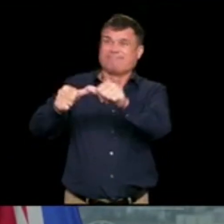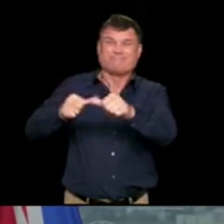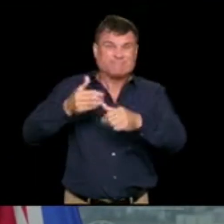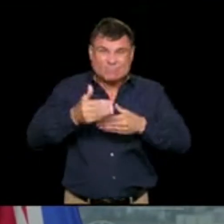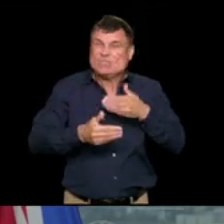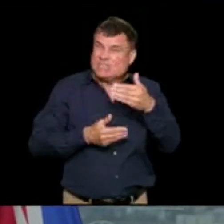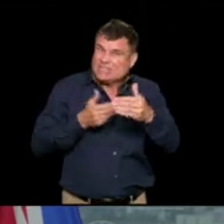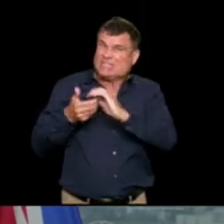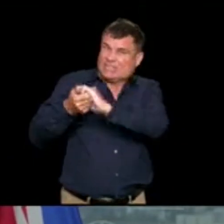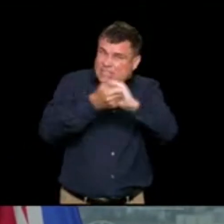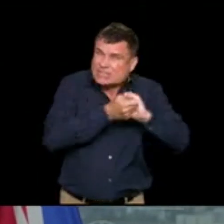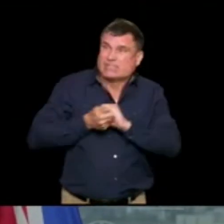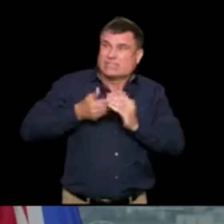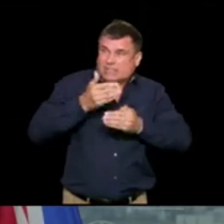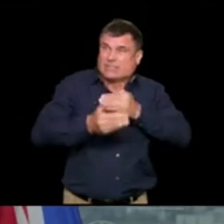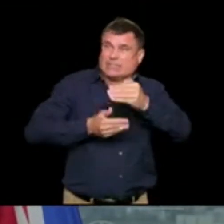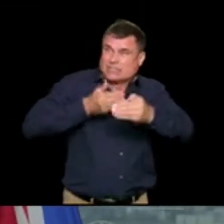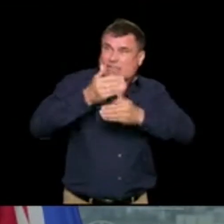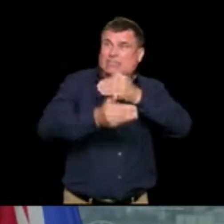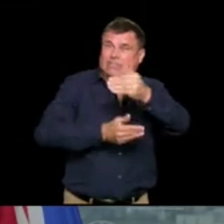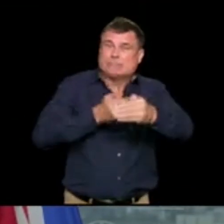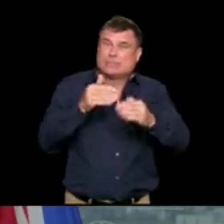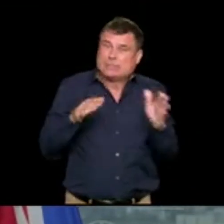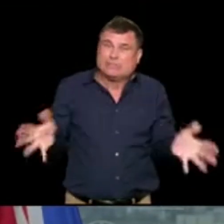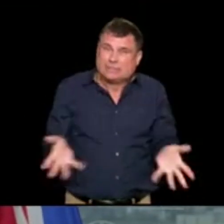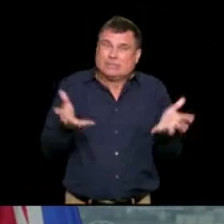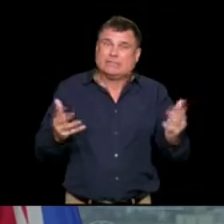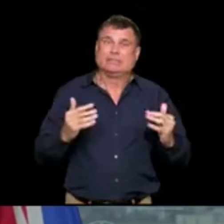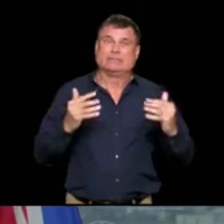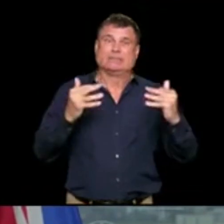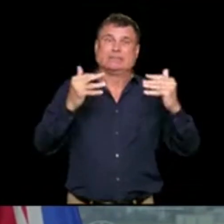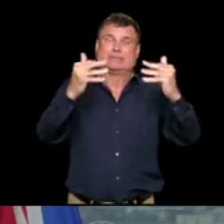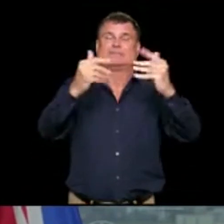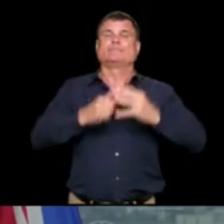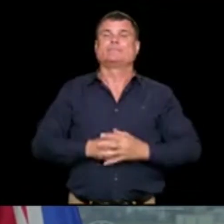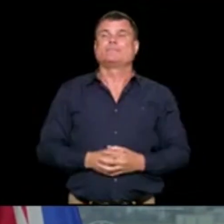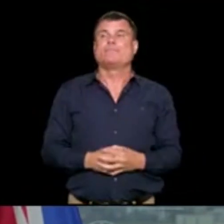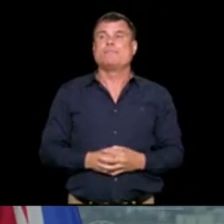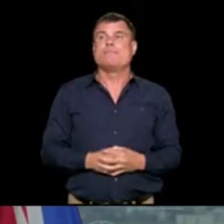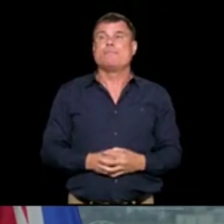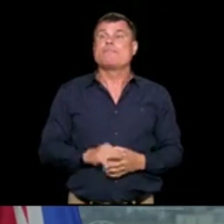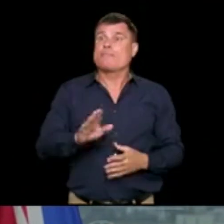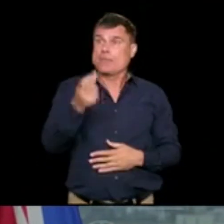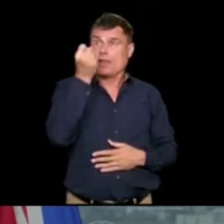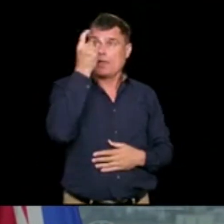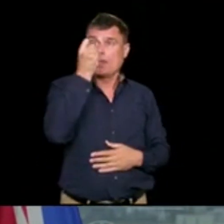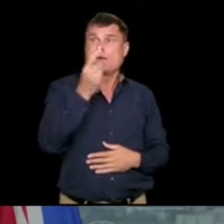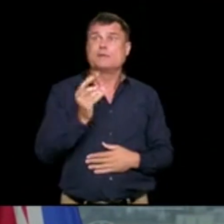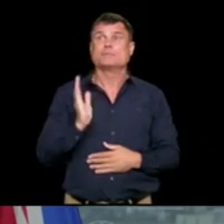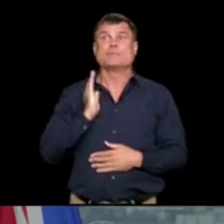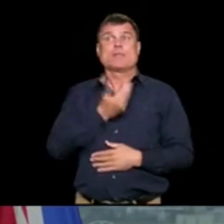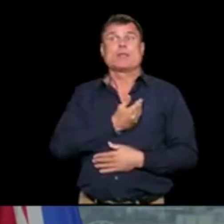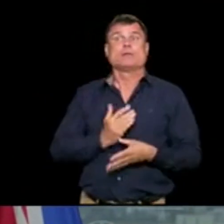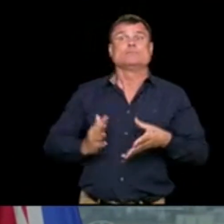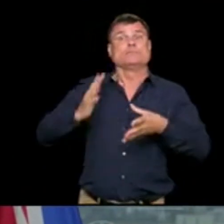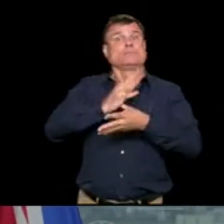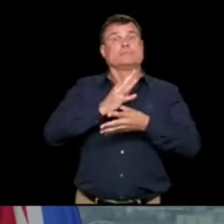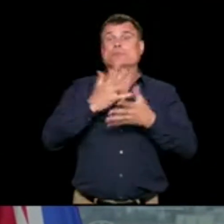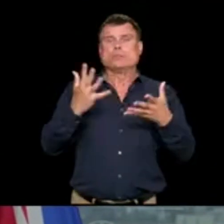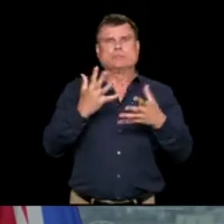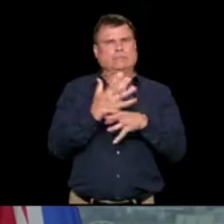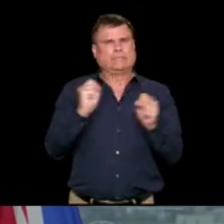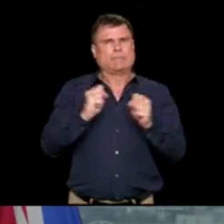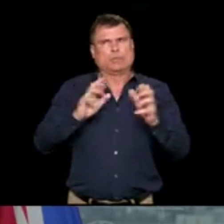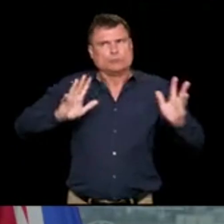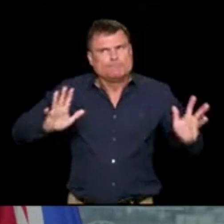the relaxation and eventually into the recovery phase. This approach was reflected in the Safe Restart Agreement that